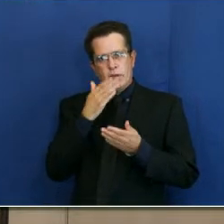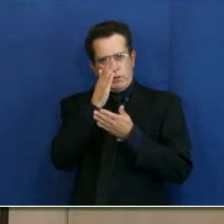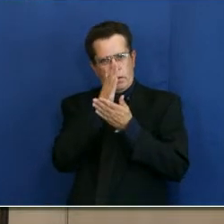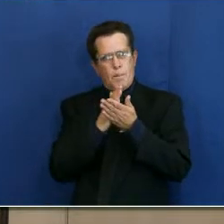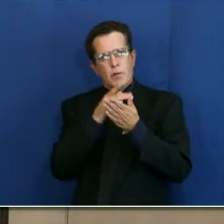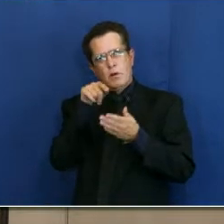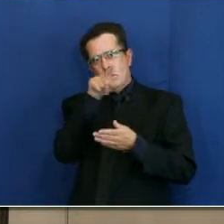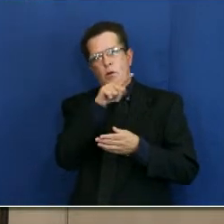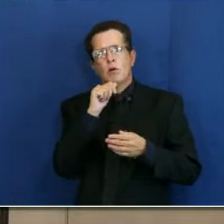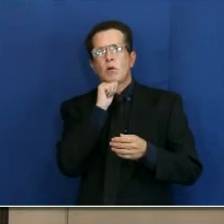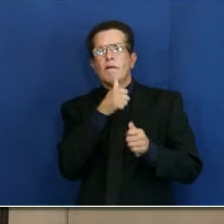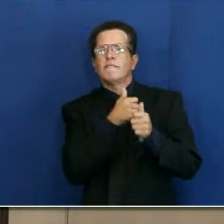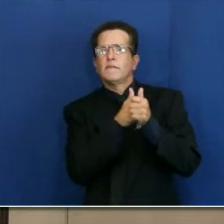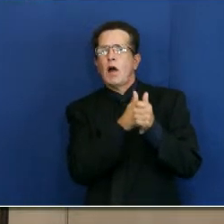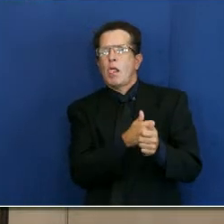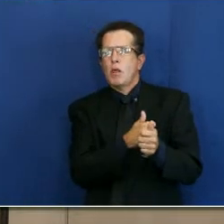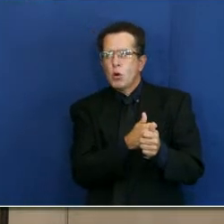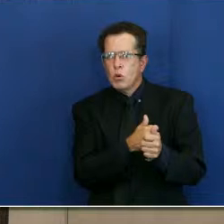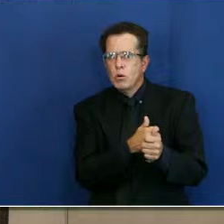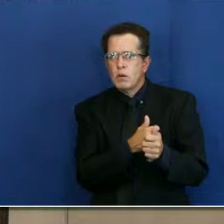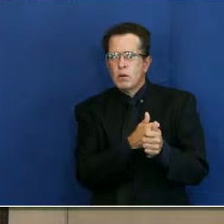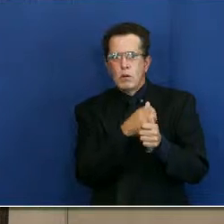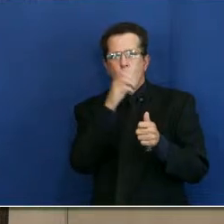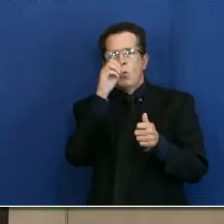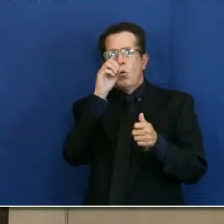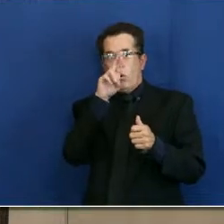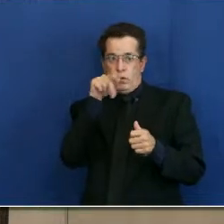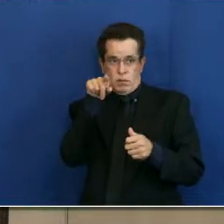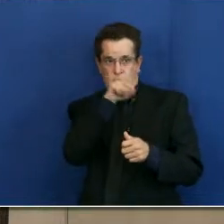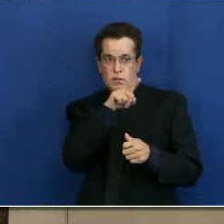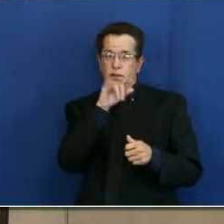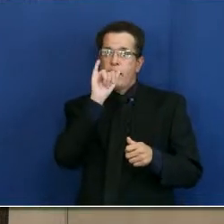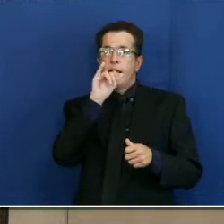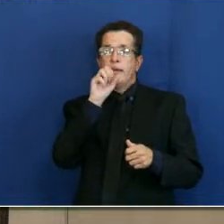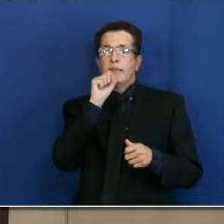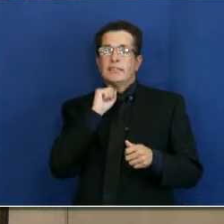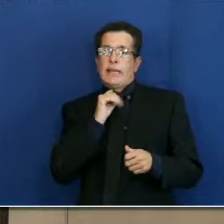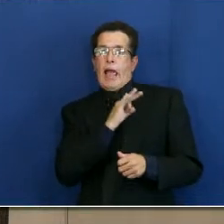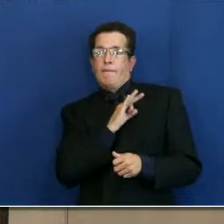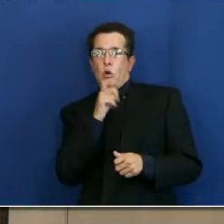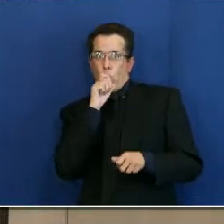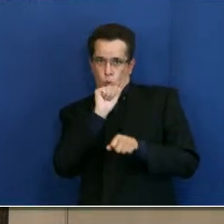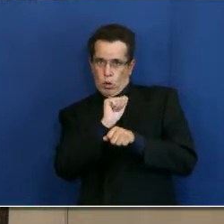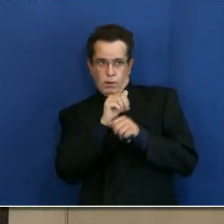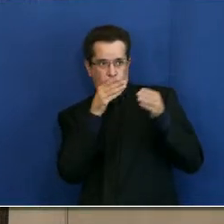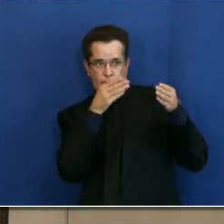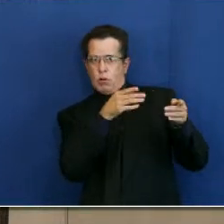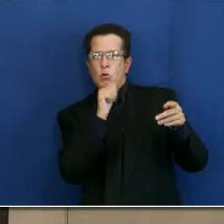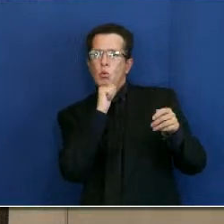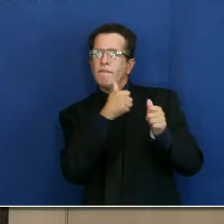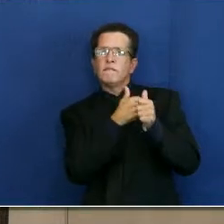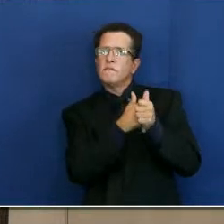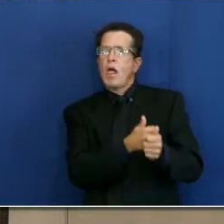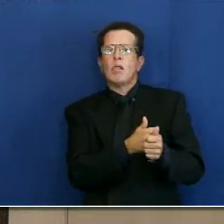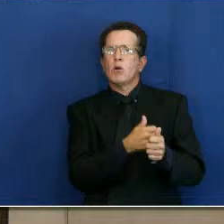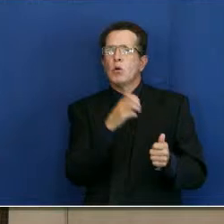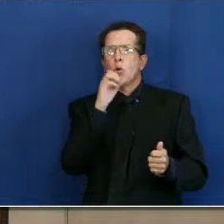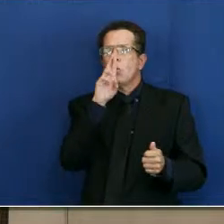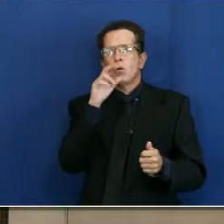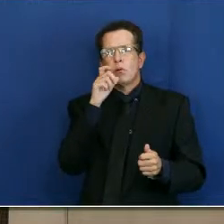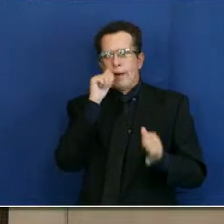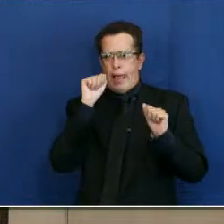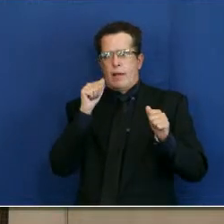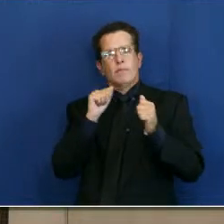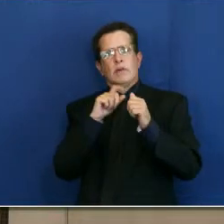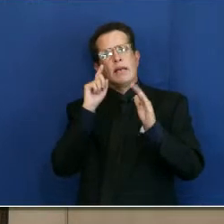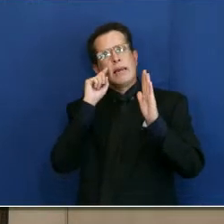following things, and more the staff at these locations have been? Is it really just pretty much on the patrons to get this right